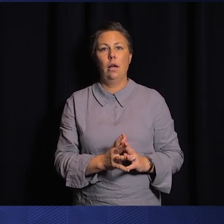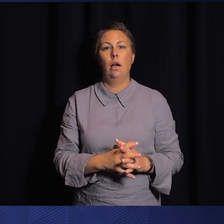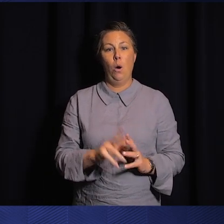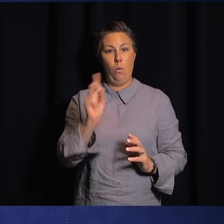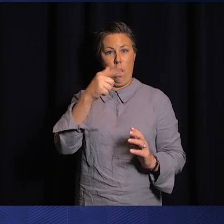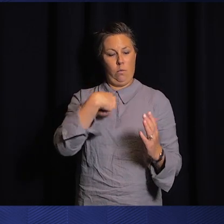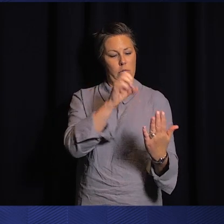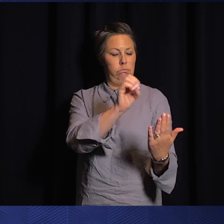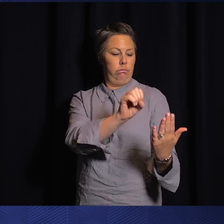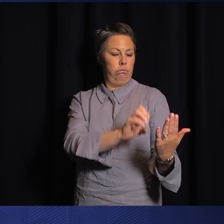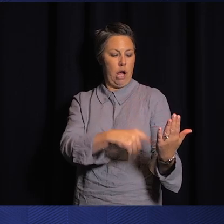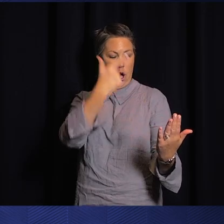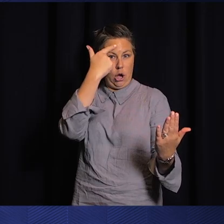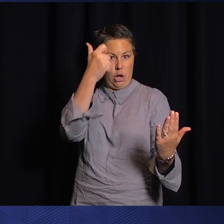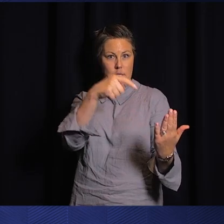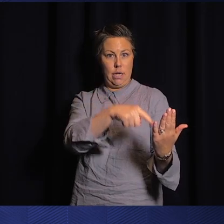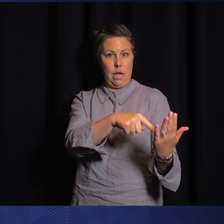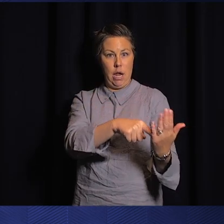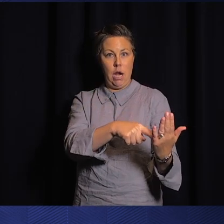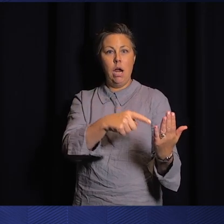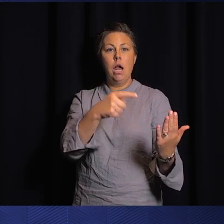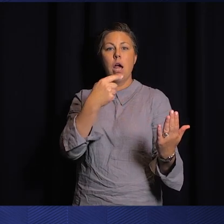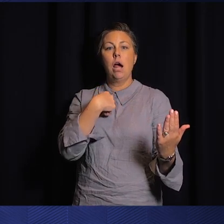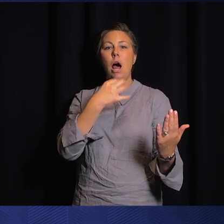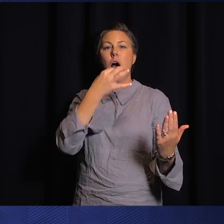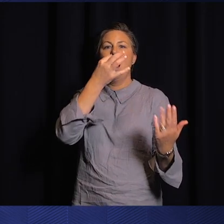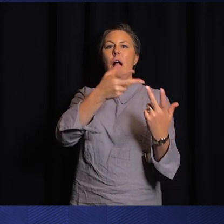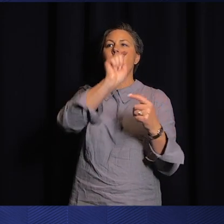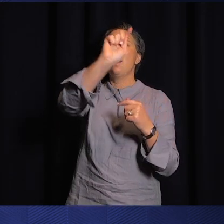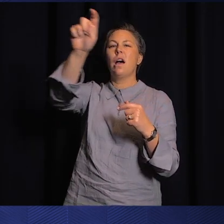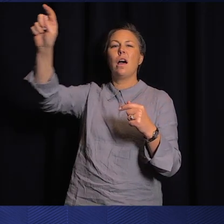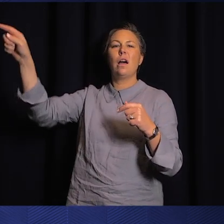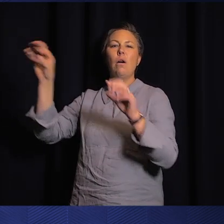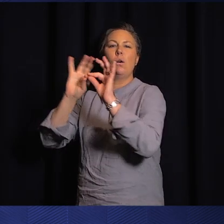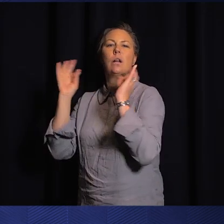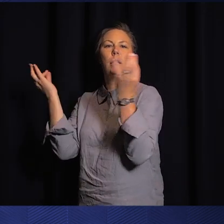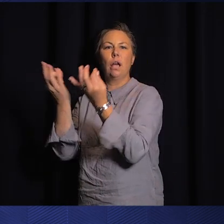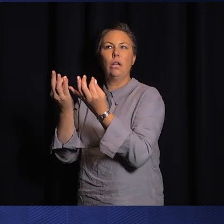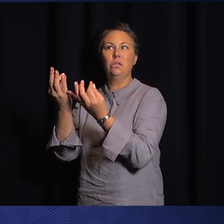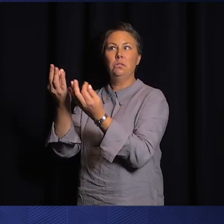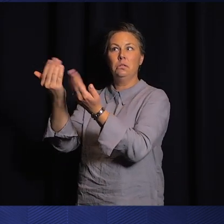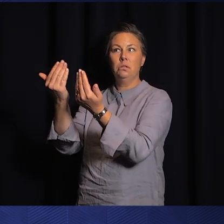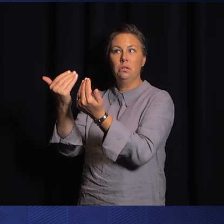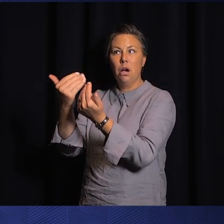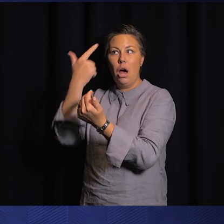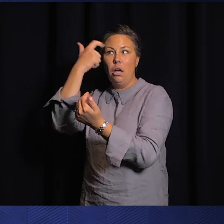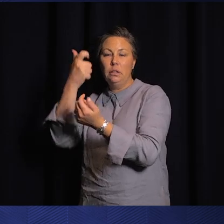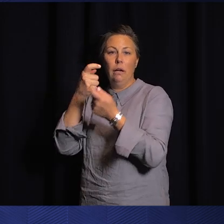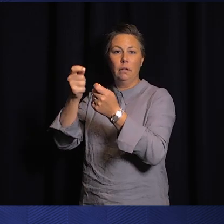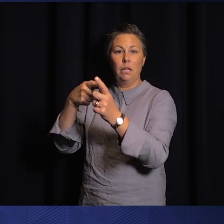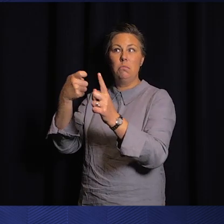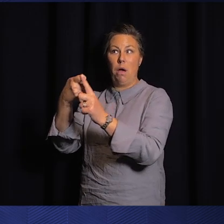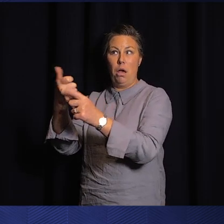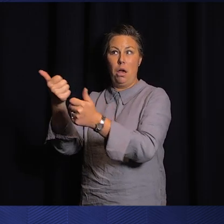prepared, also with assistance from the Norwegian Refugee Council and other friends abroad. And there